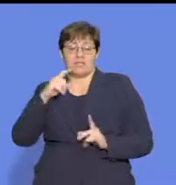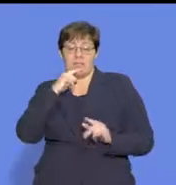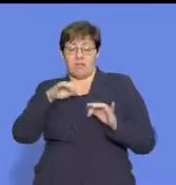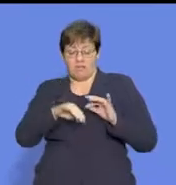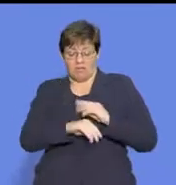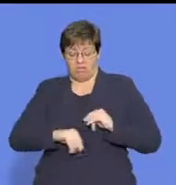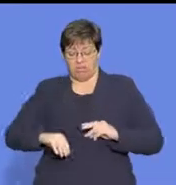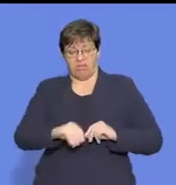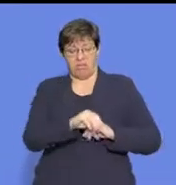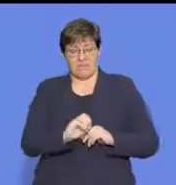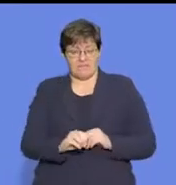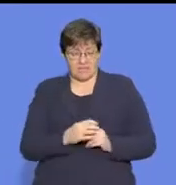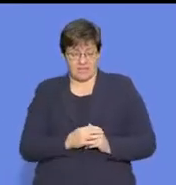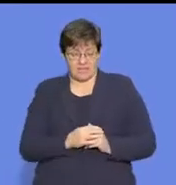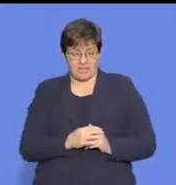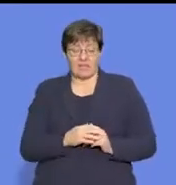ions,